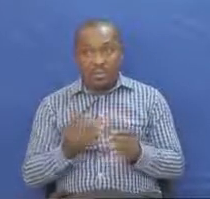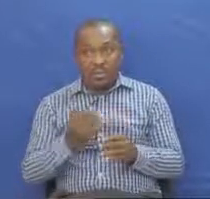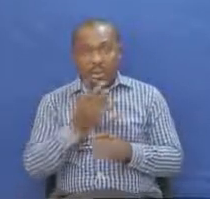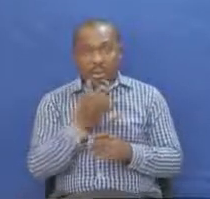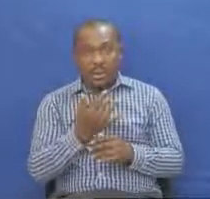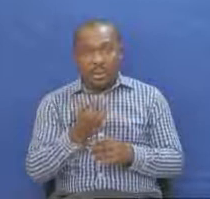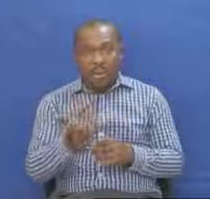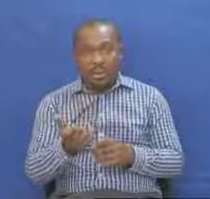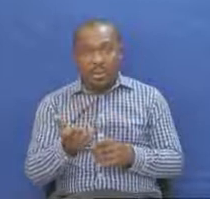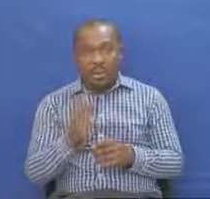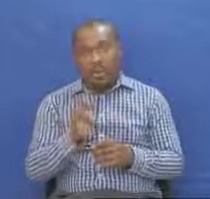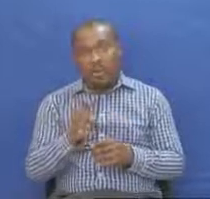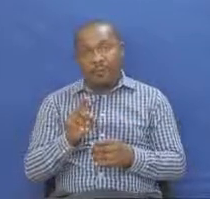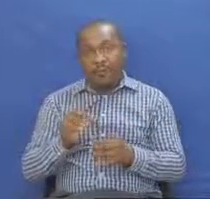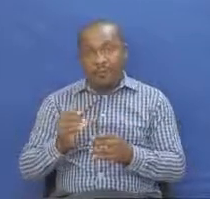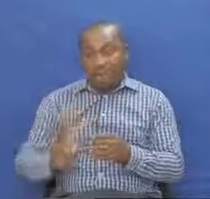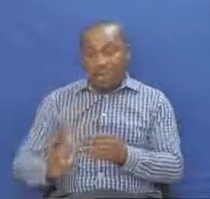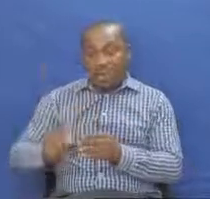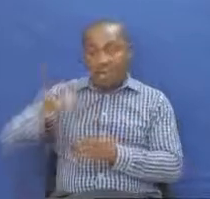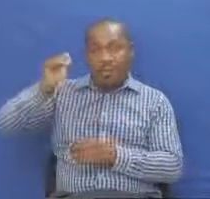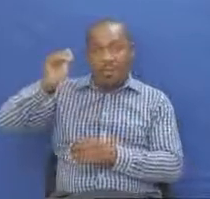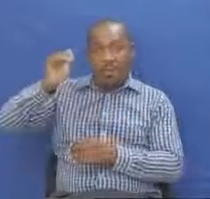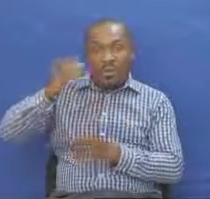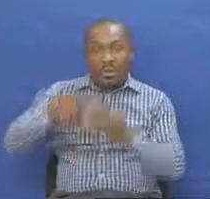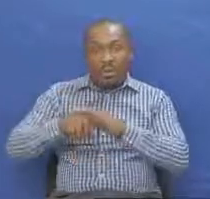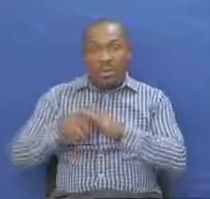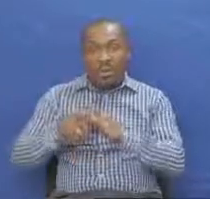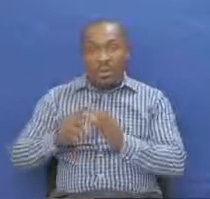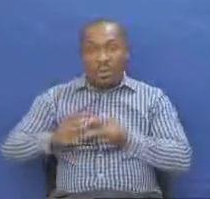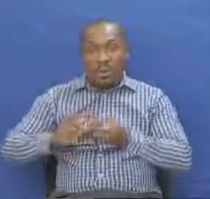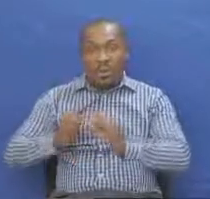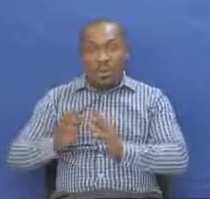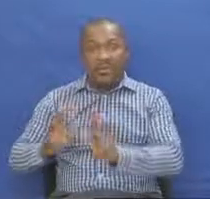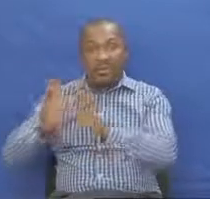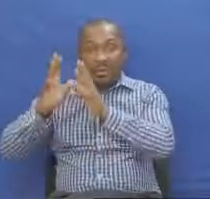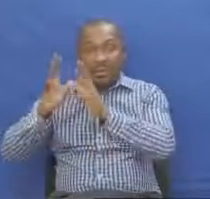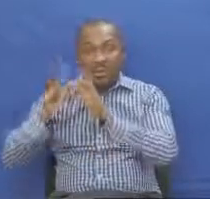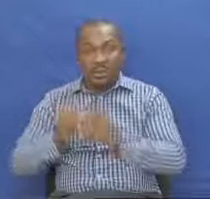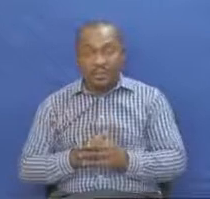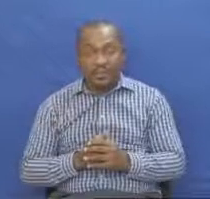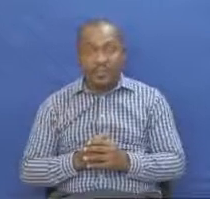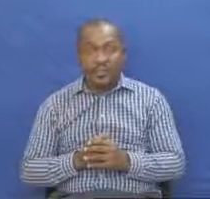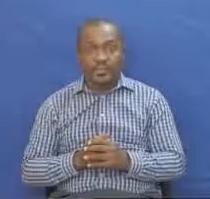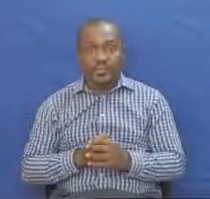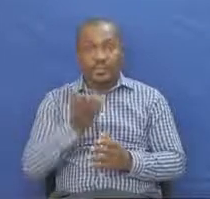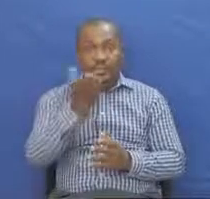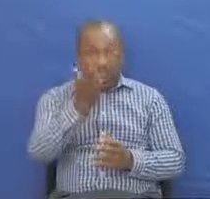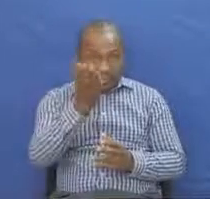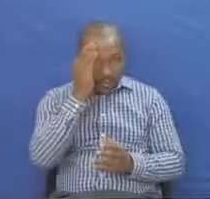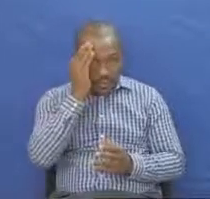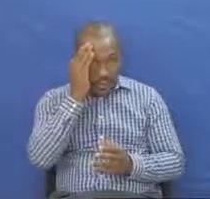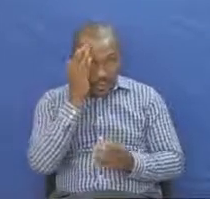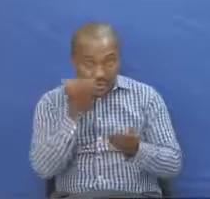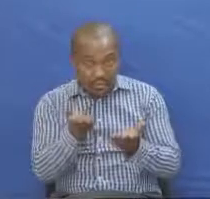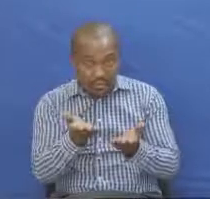You know, as you all know that different organisms tend to grow